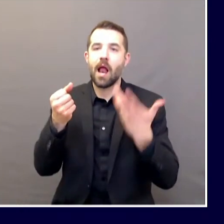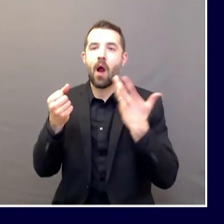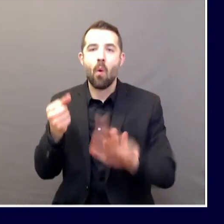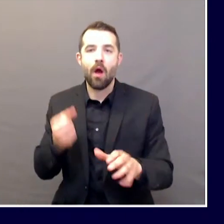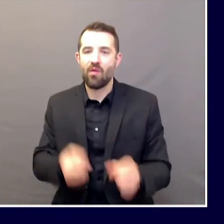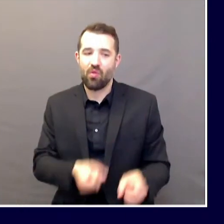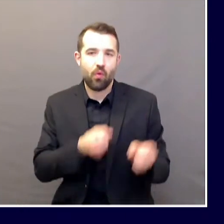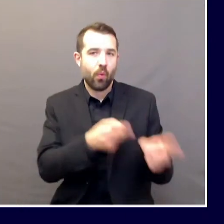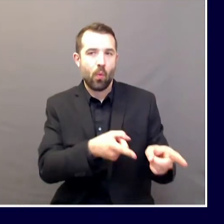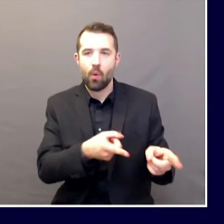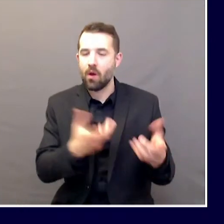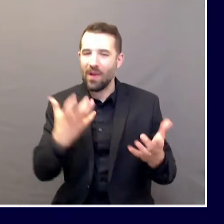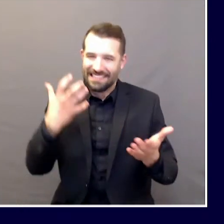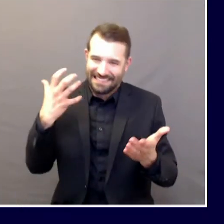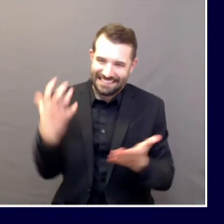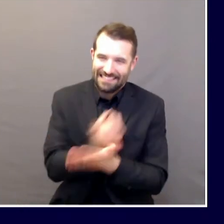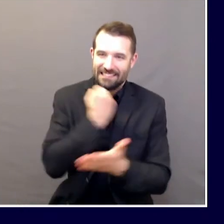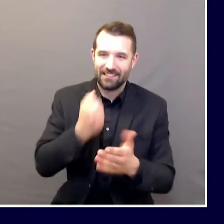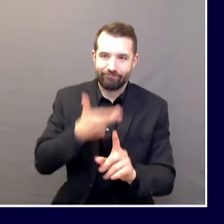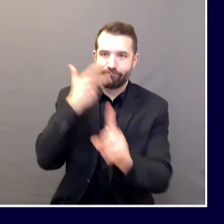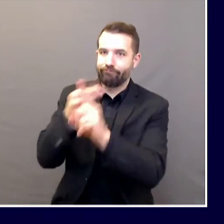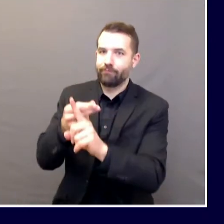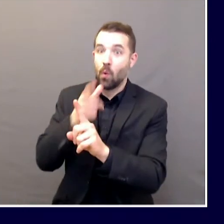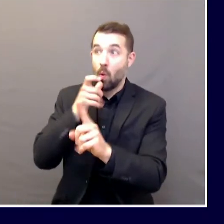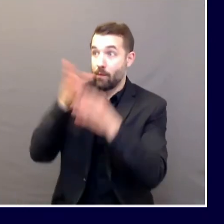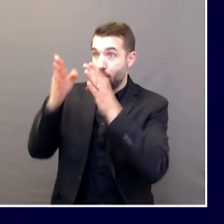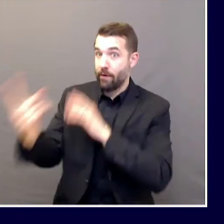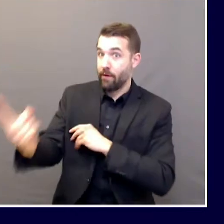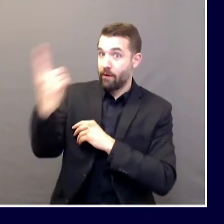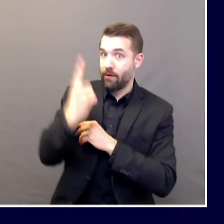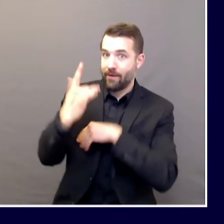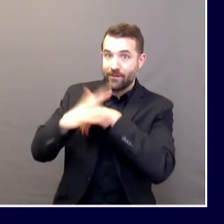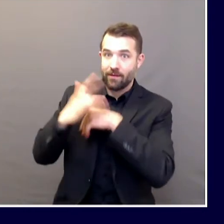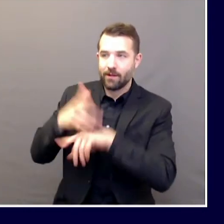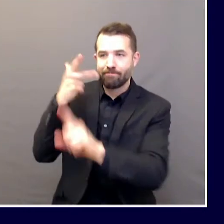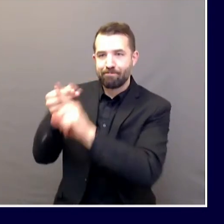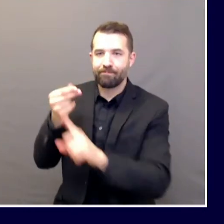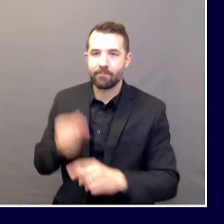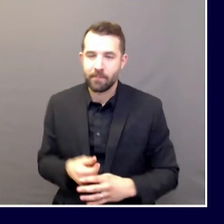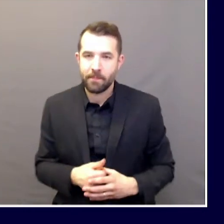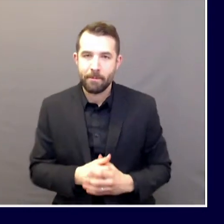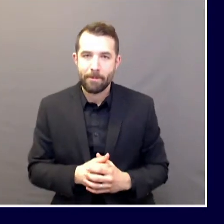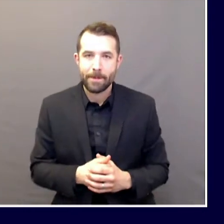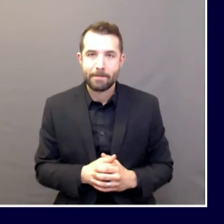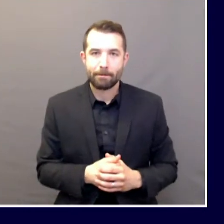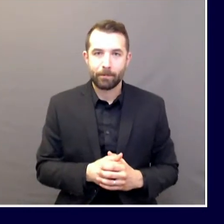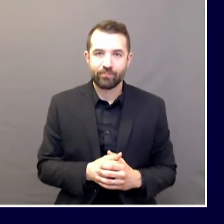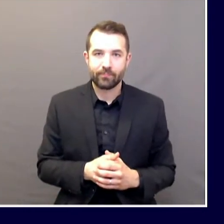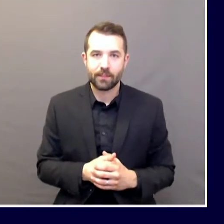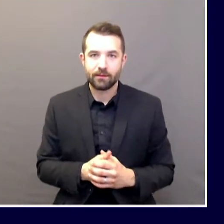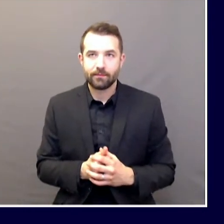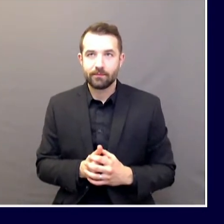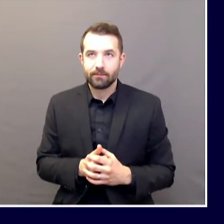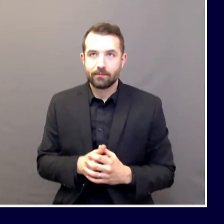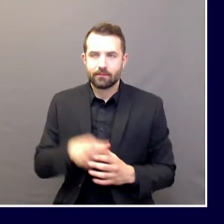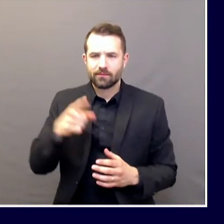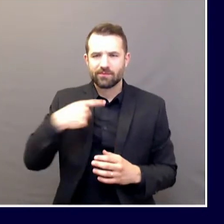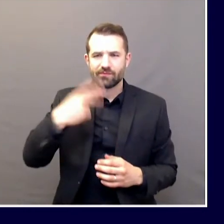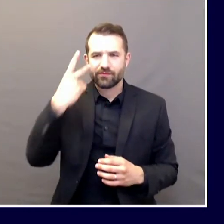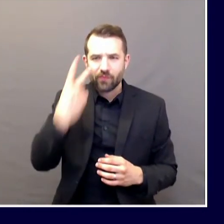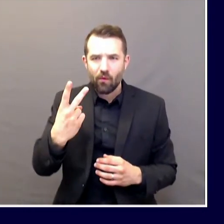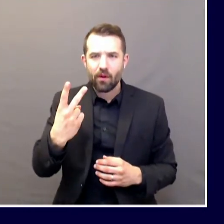Maybe this is the document you were referencing. I think I found one from early February that was referencing first people over 70, then people 65